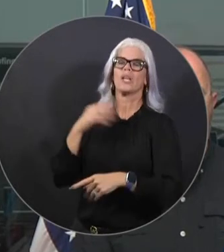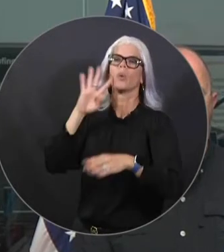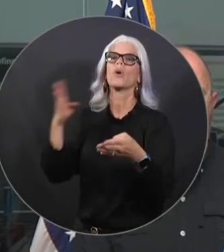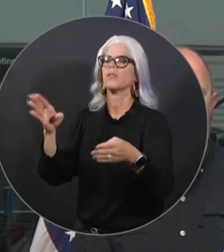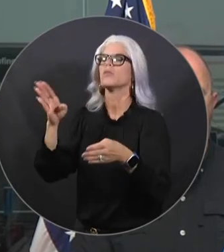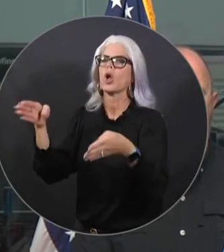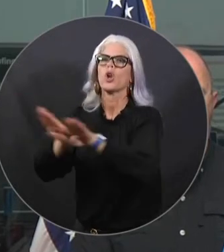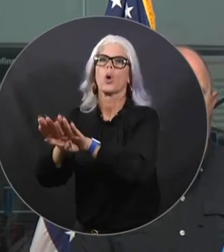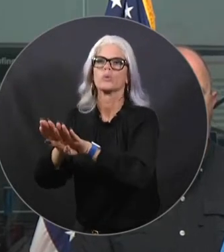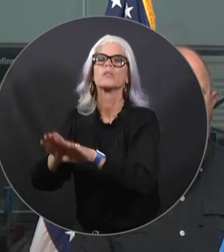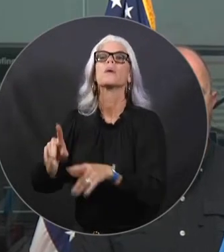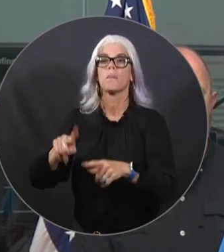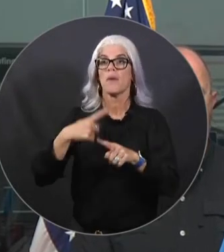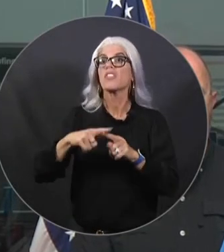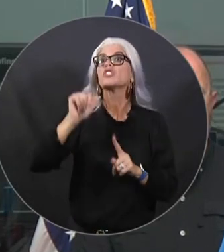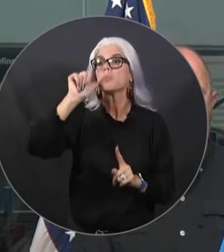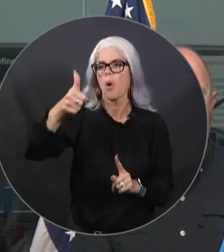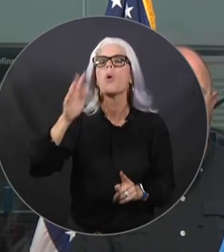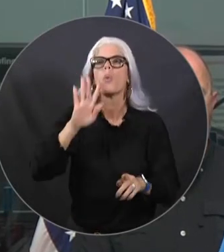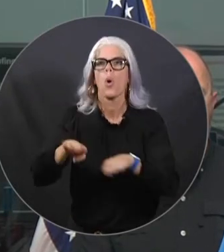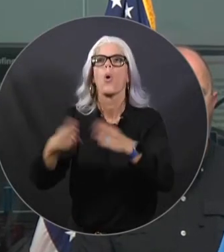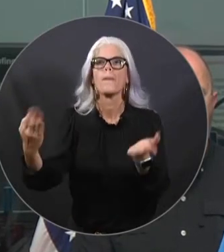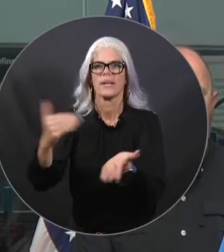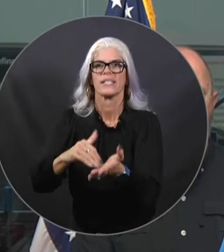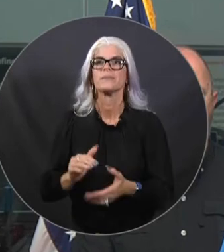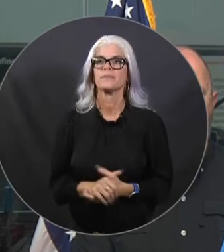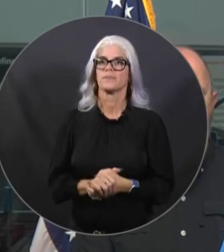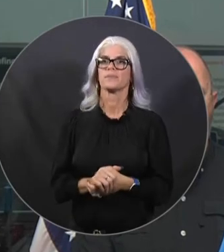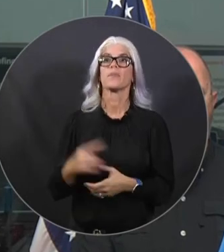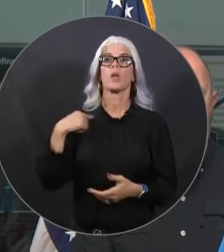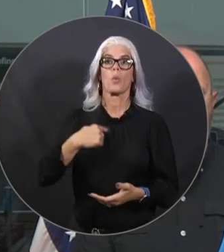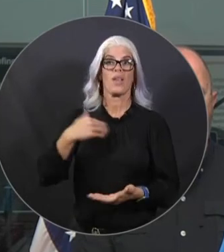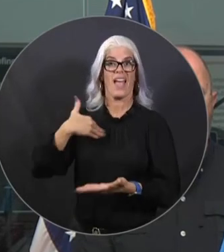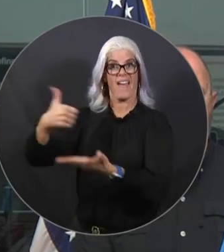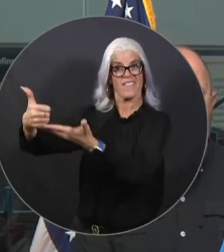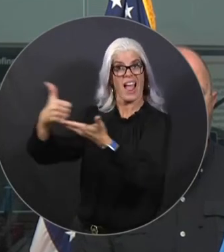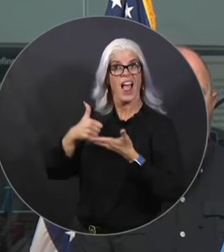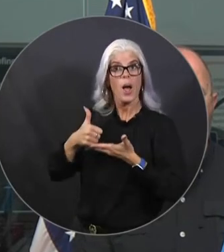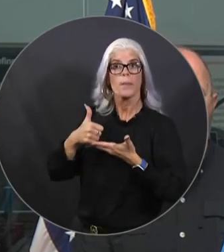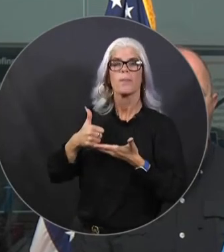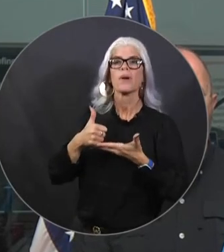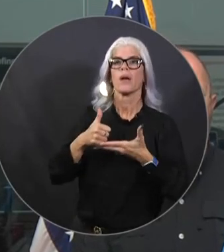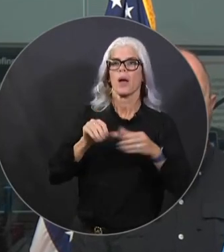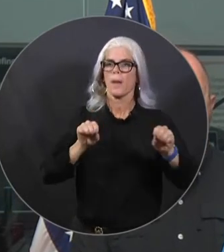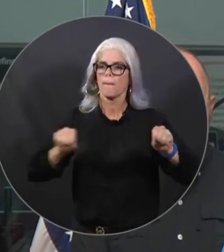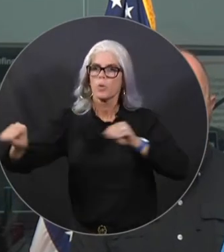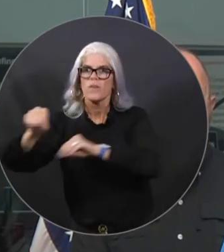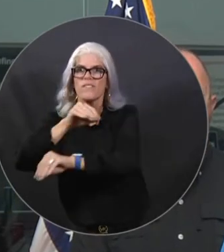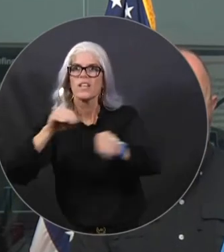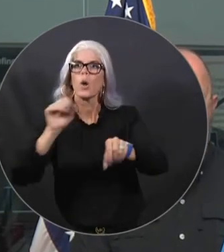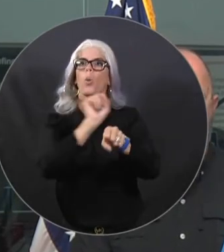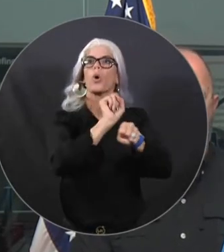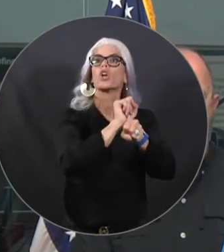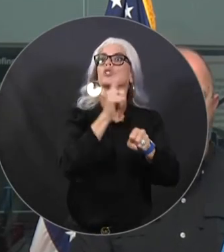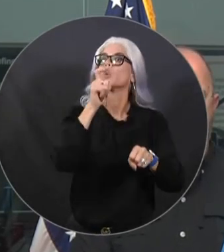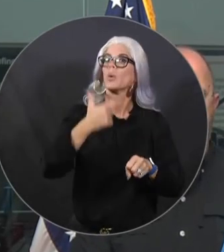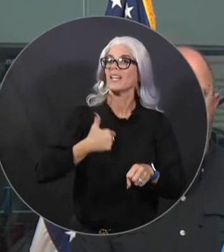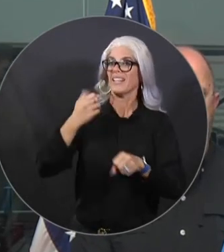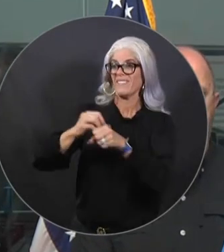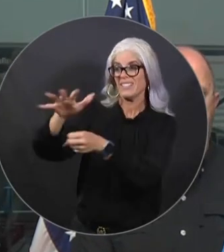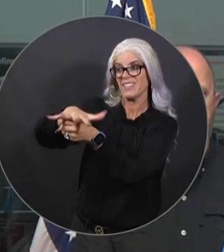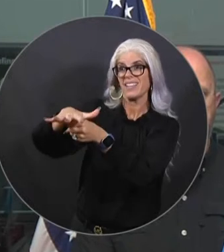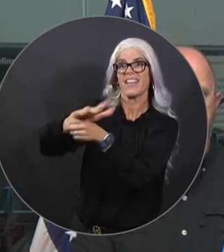open and operating. So we've helped relocate associates living in mandatory evacuation zones, and we're carrying out wellness checks for those living in the